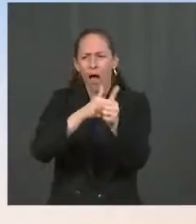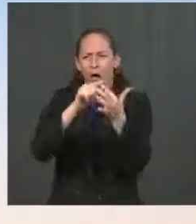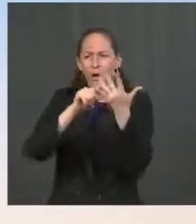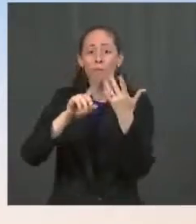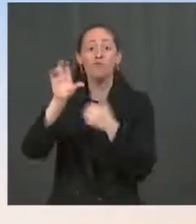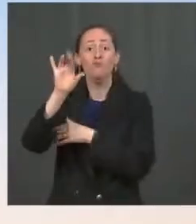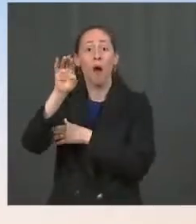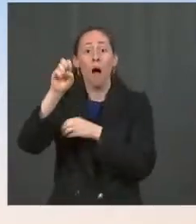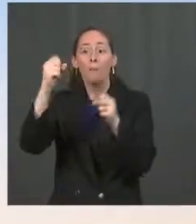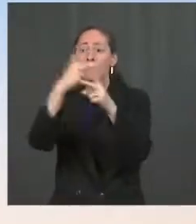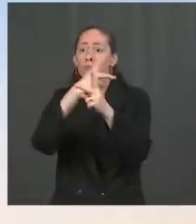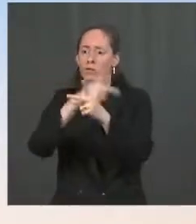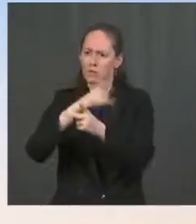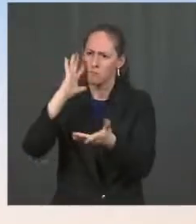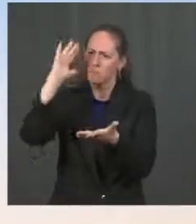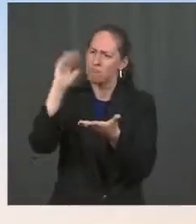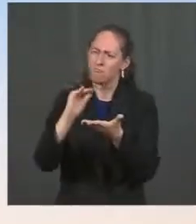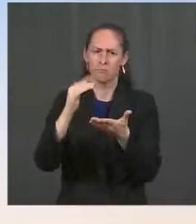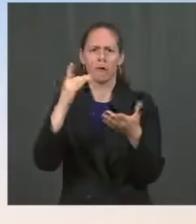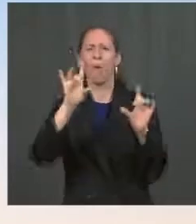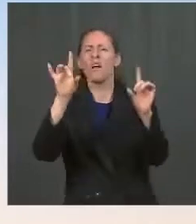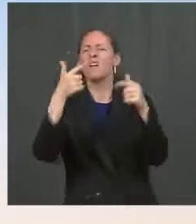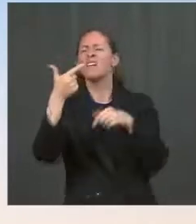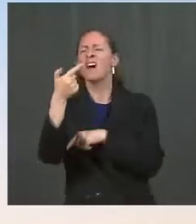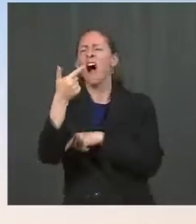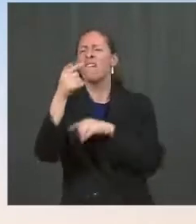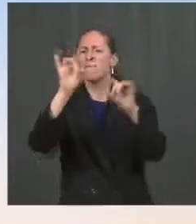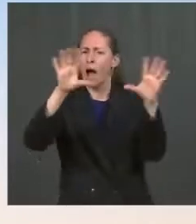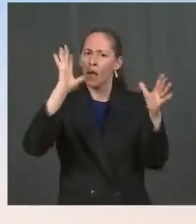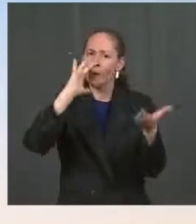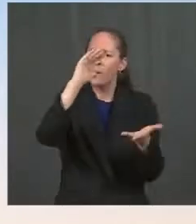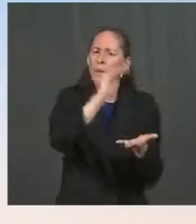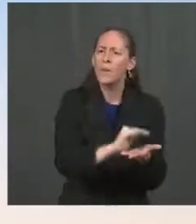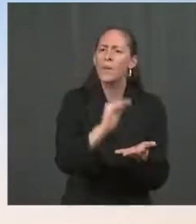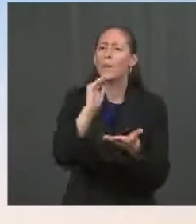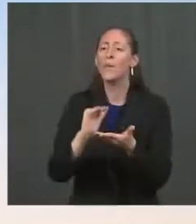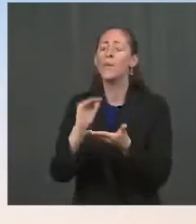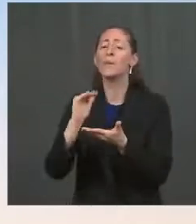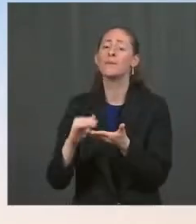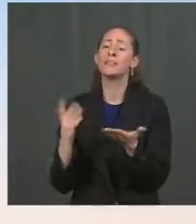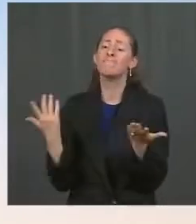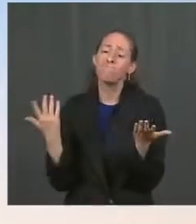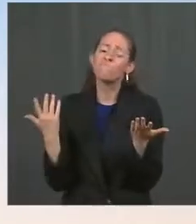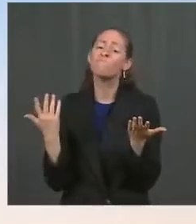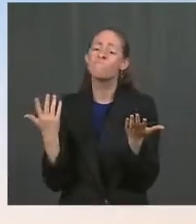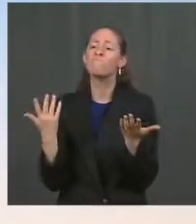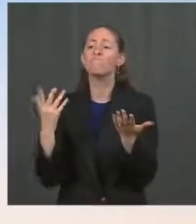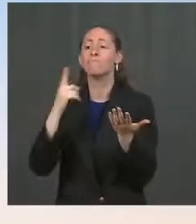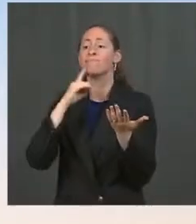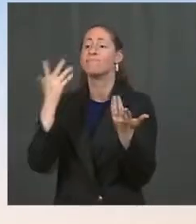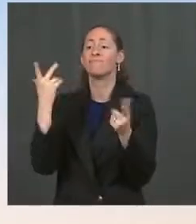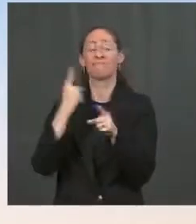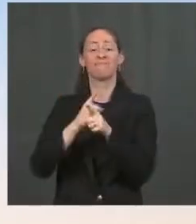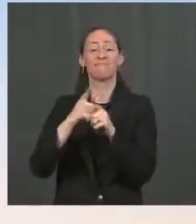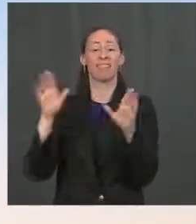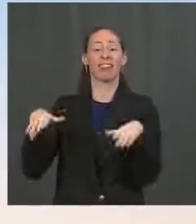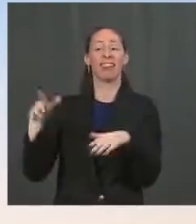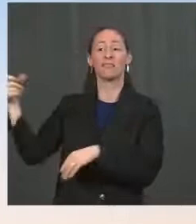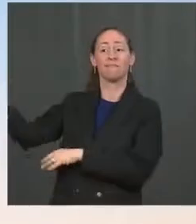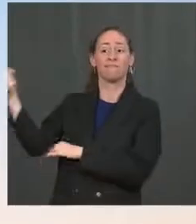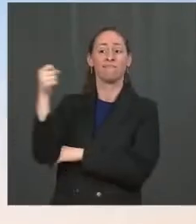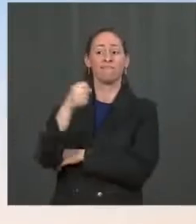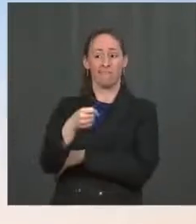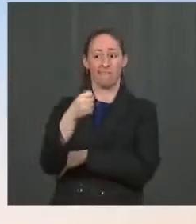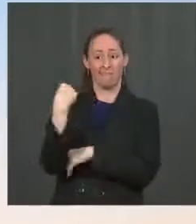your question, Jeff, one, we always knew this would be challenging. There hasn't been a confirmed ATF director in 6